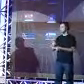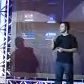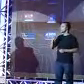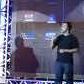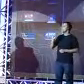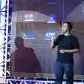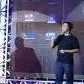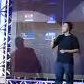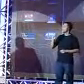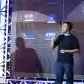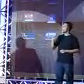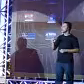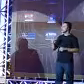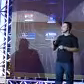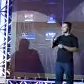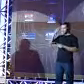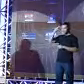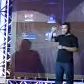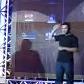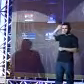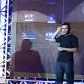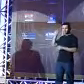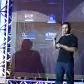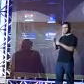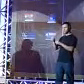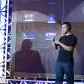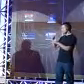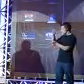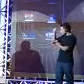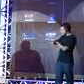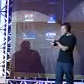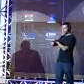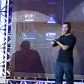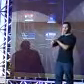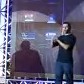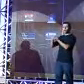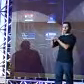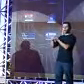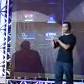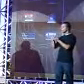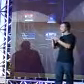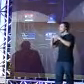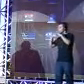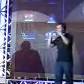a conference held in Korea 25 years previously.